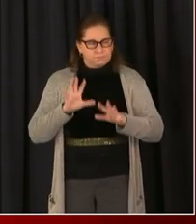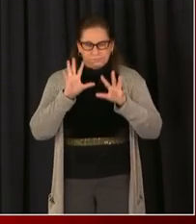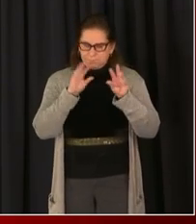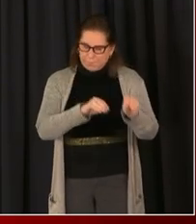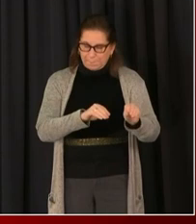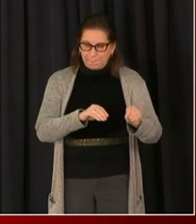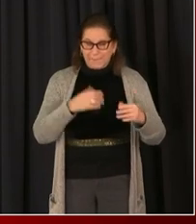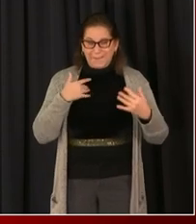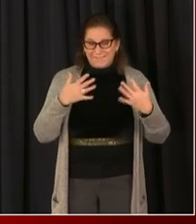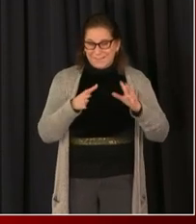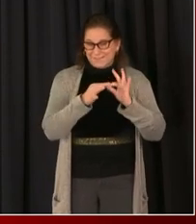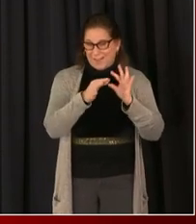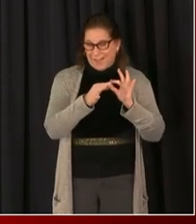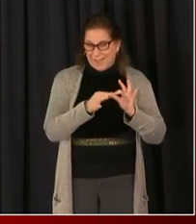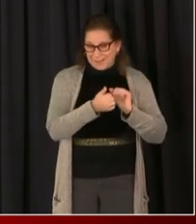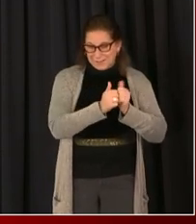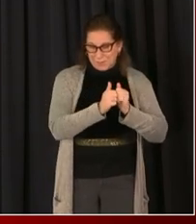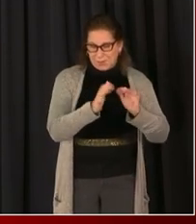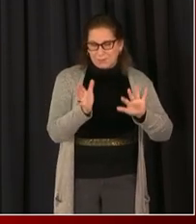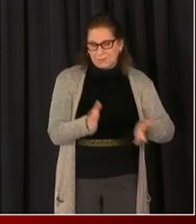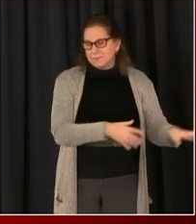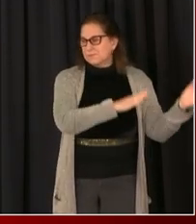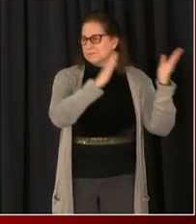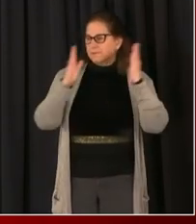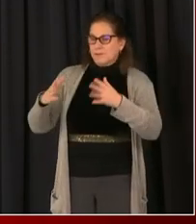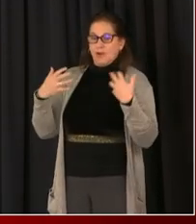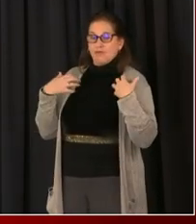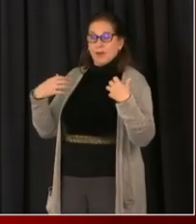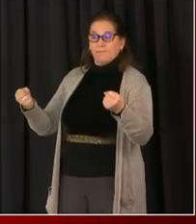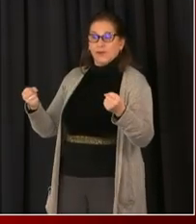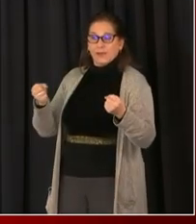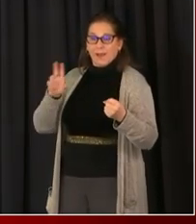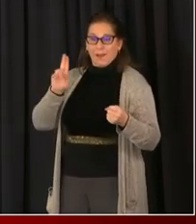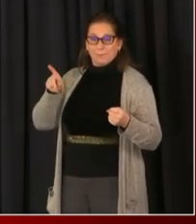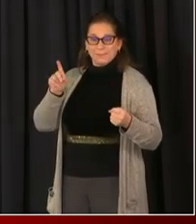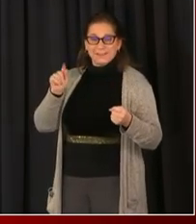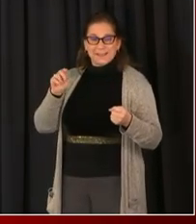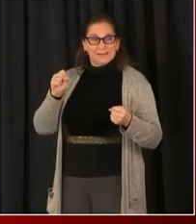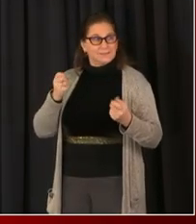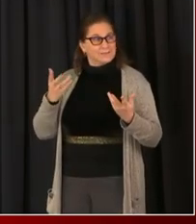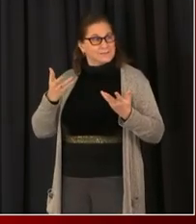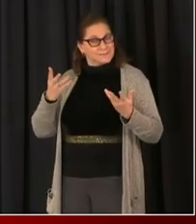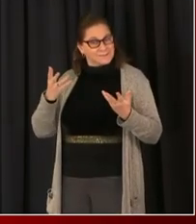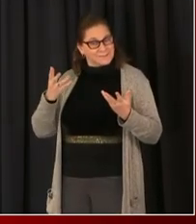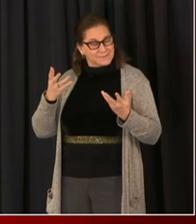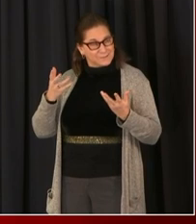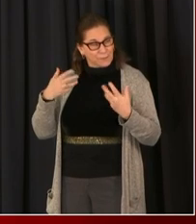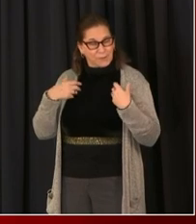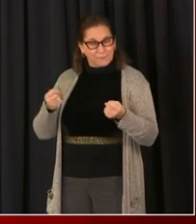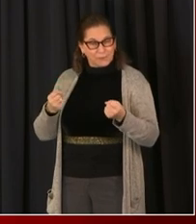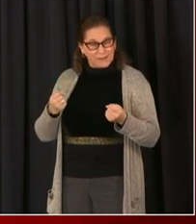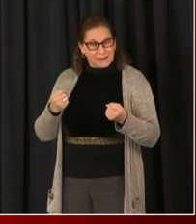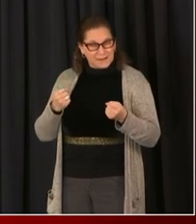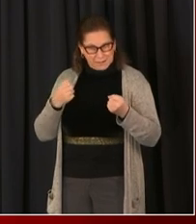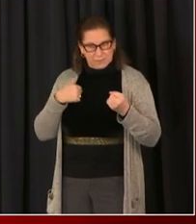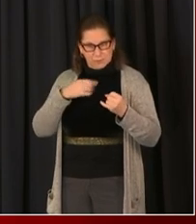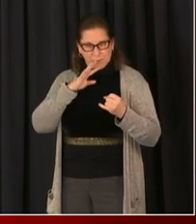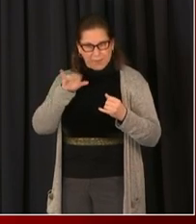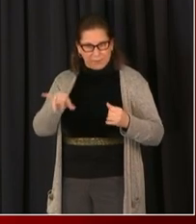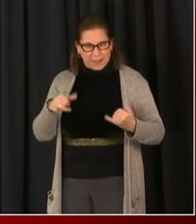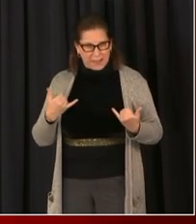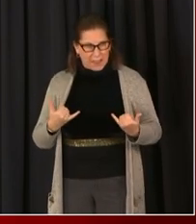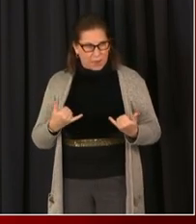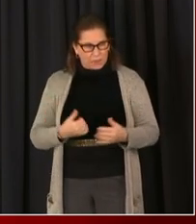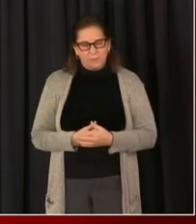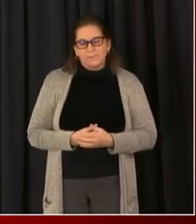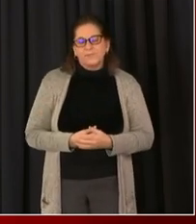our recovery update. Very clearly, a lot of Washingtonians, a lot of Americans are